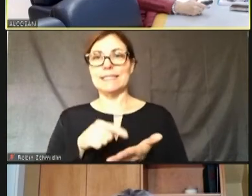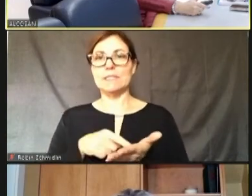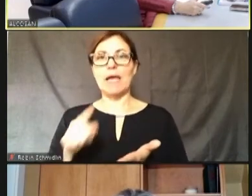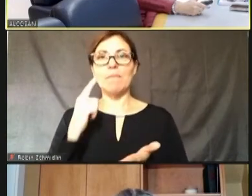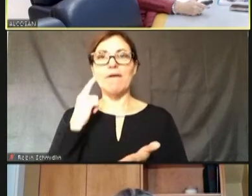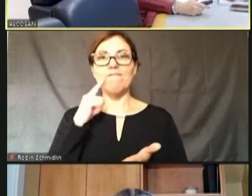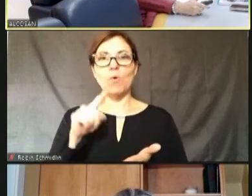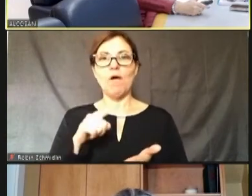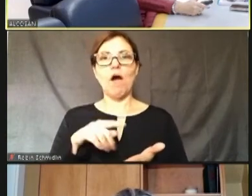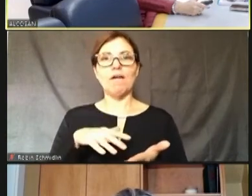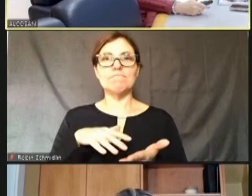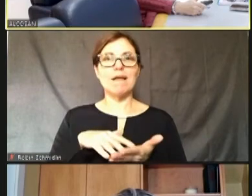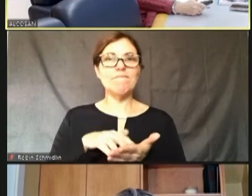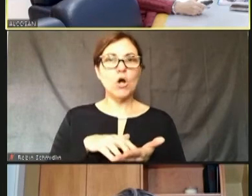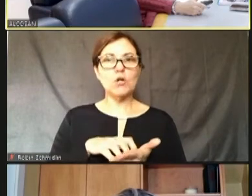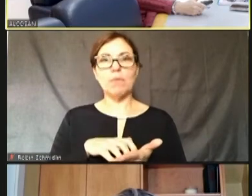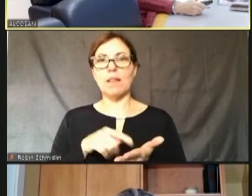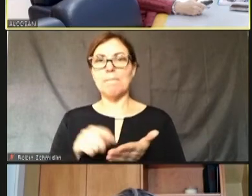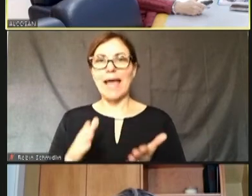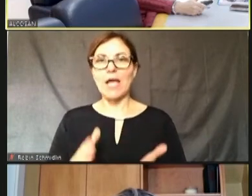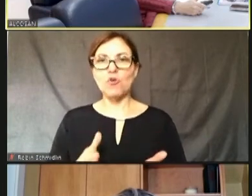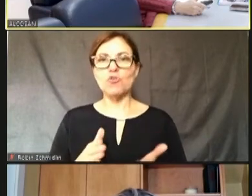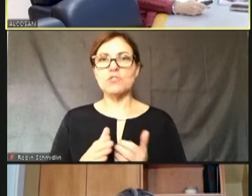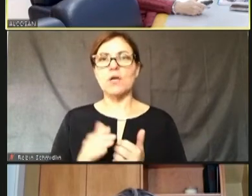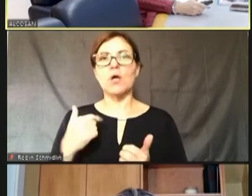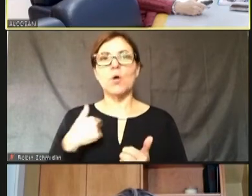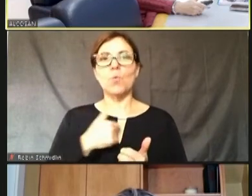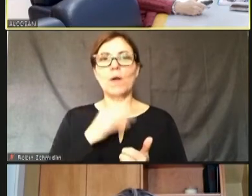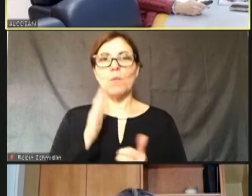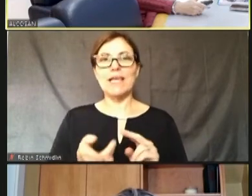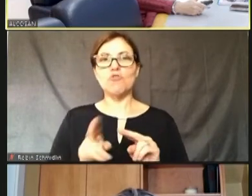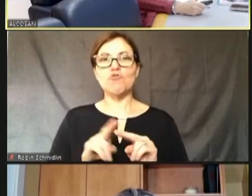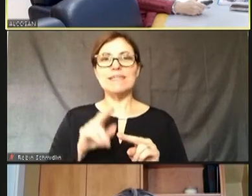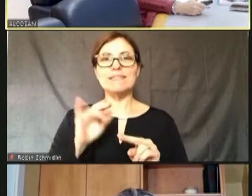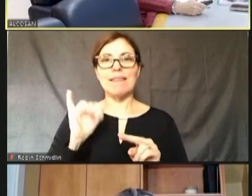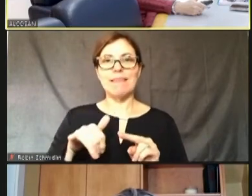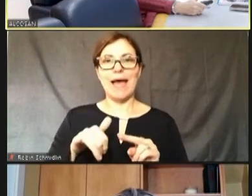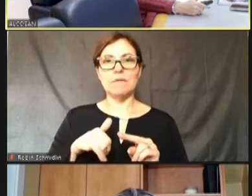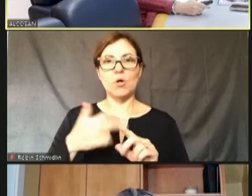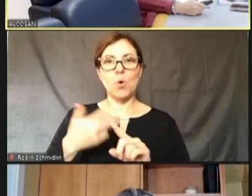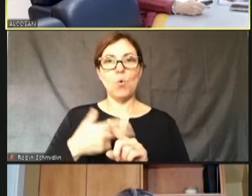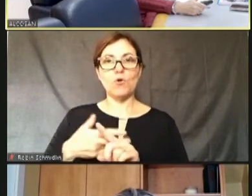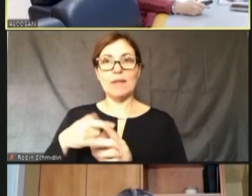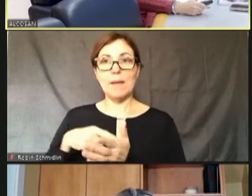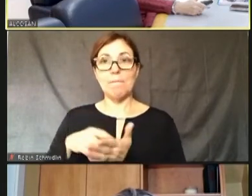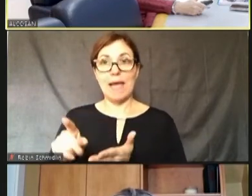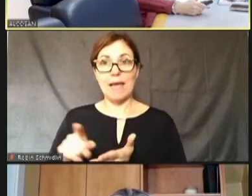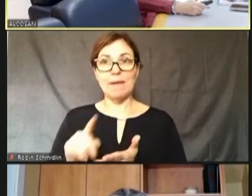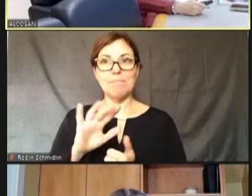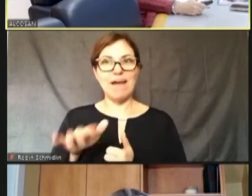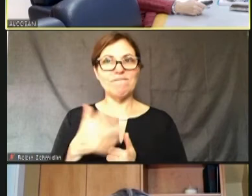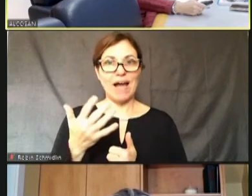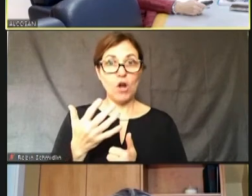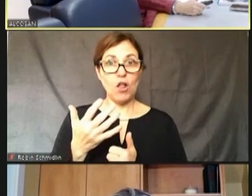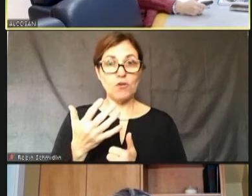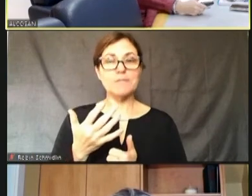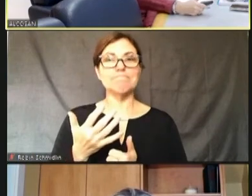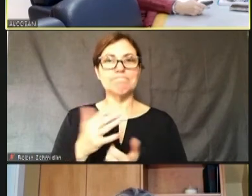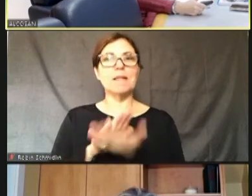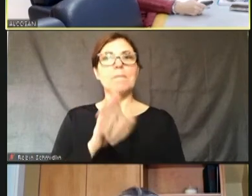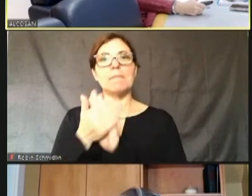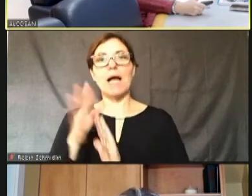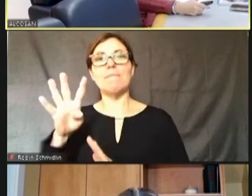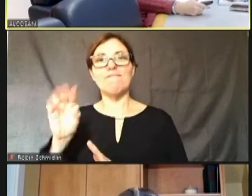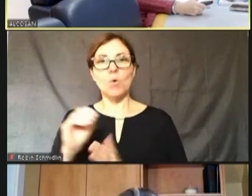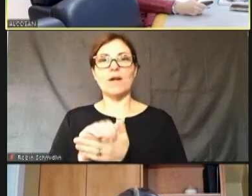a row. We're increasing that quarterly payment by $5 a quarter to $40 a quarter. That's a significant jump. It's